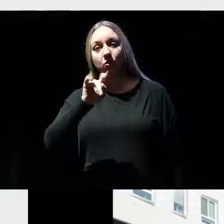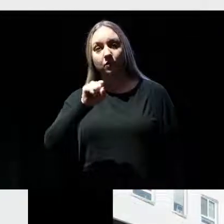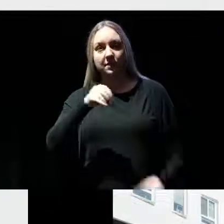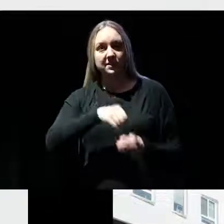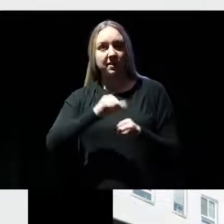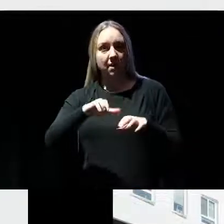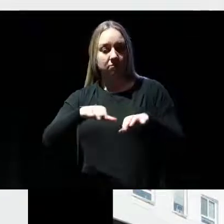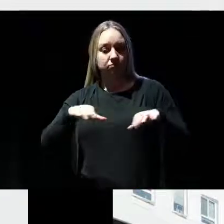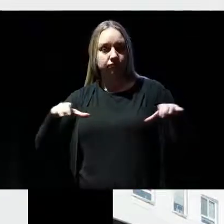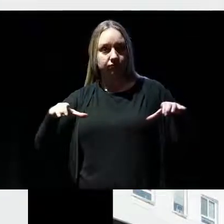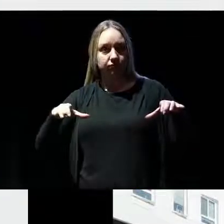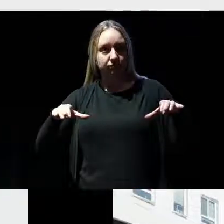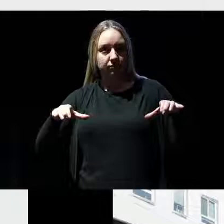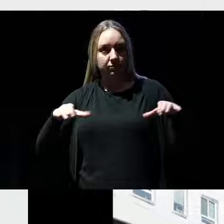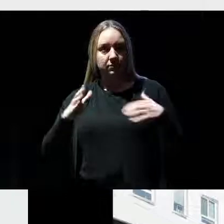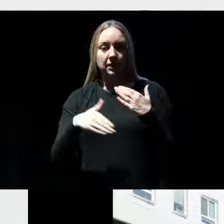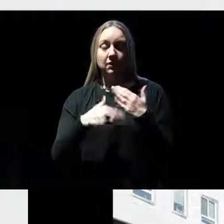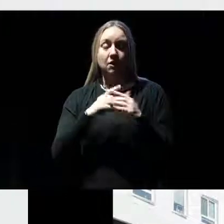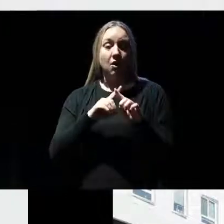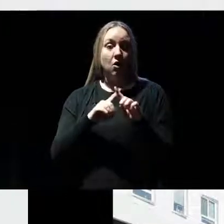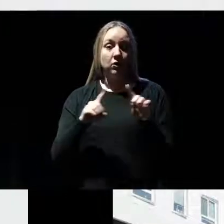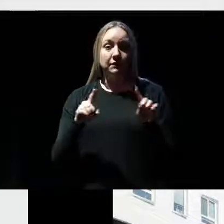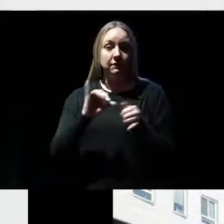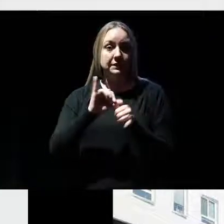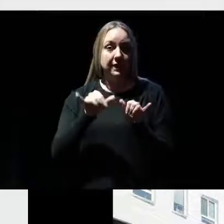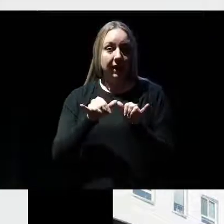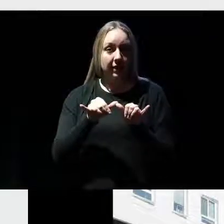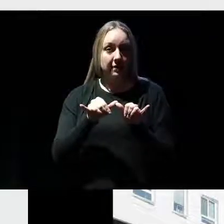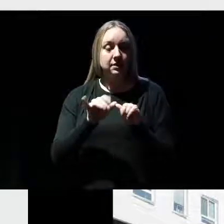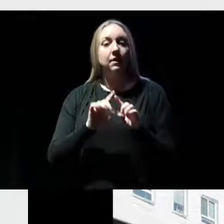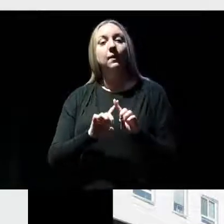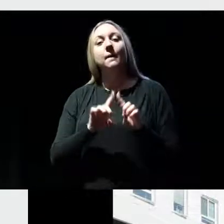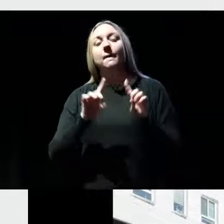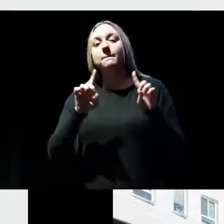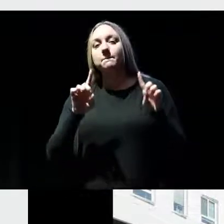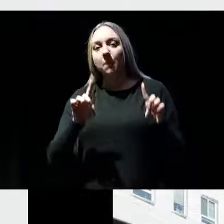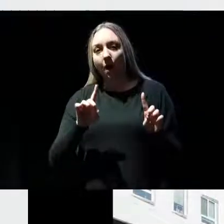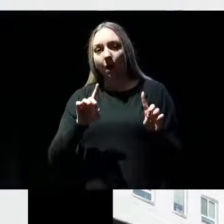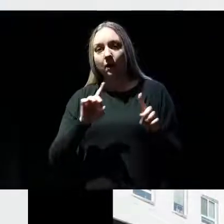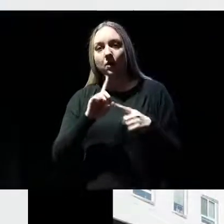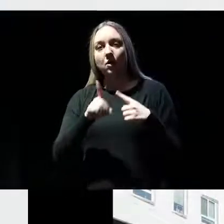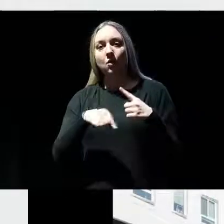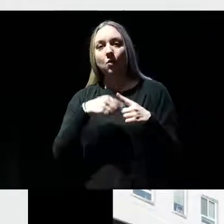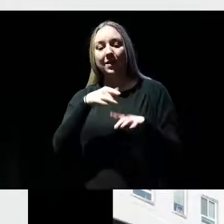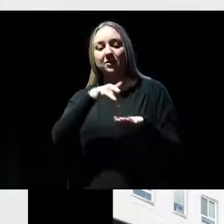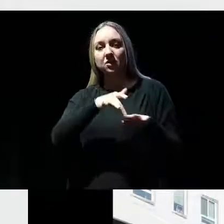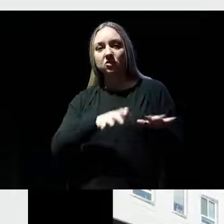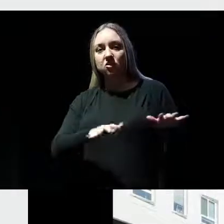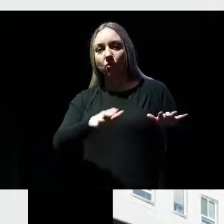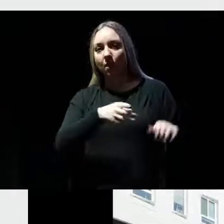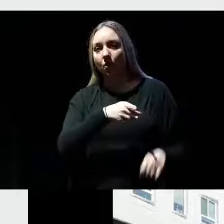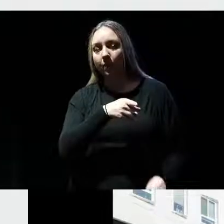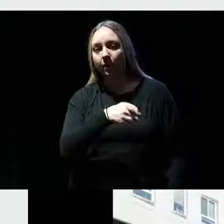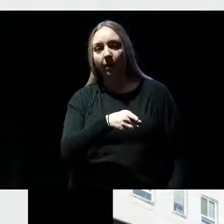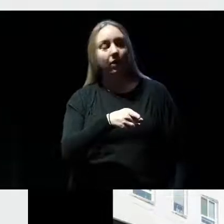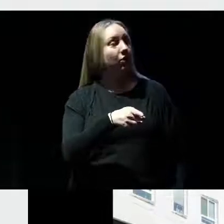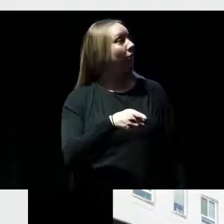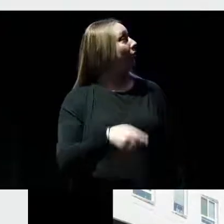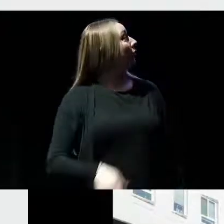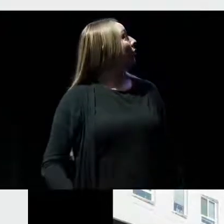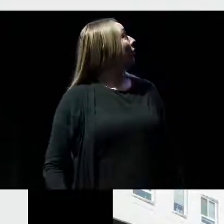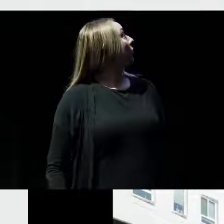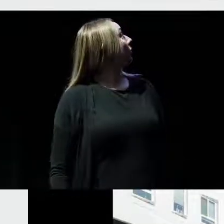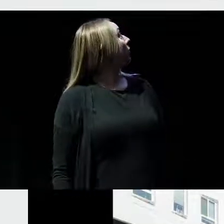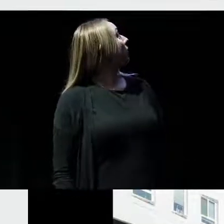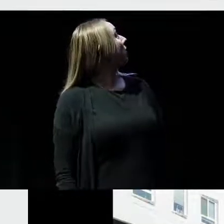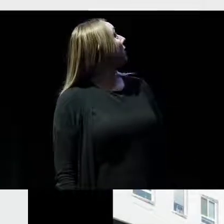of housing at many different scales. But where it hits the ground, it starts to,